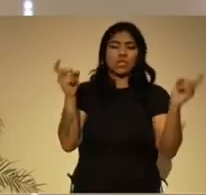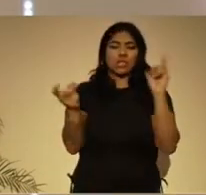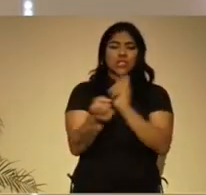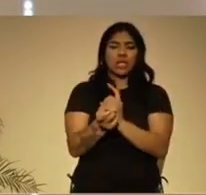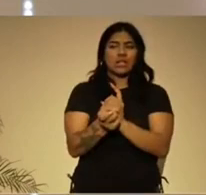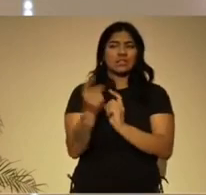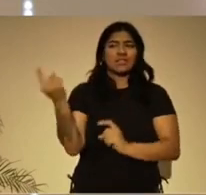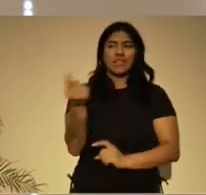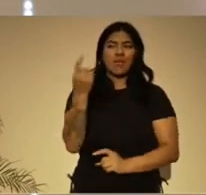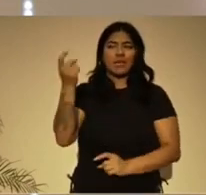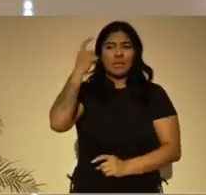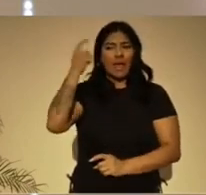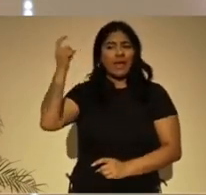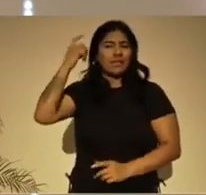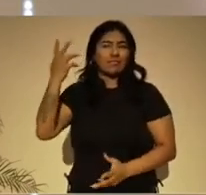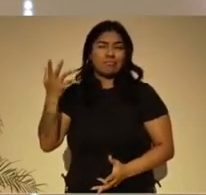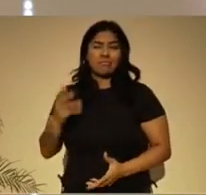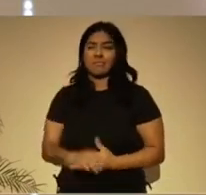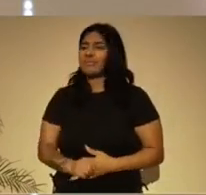someone's mind.